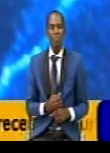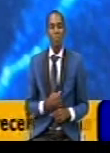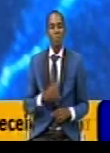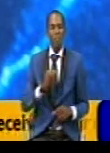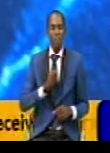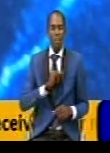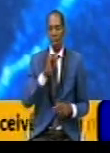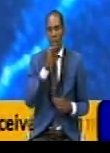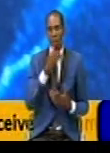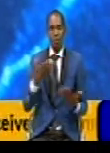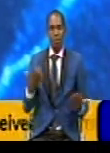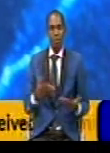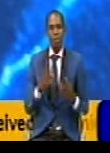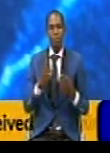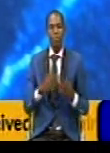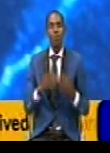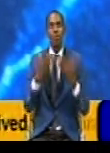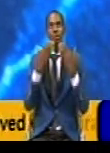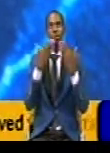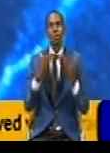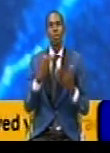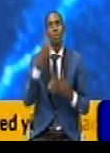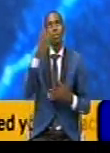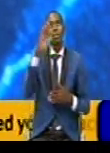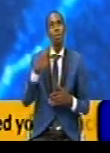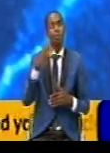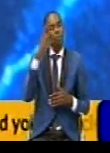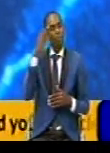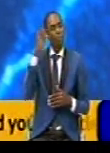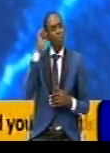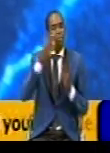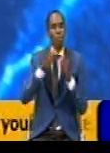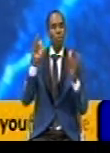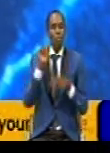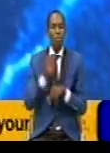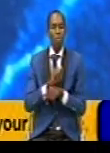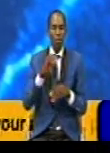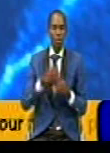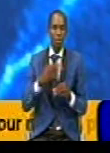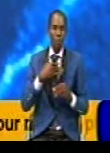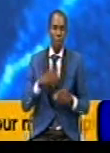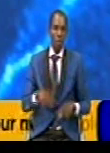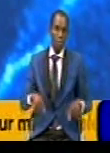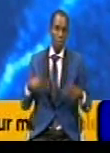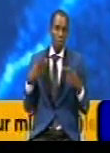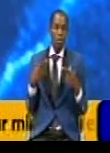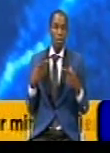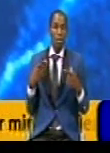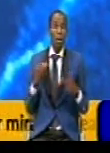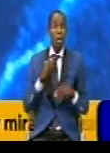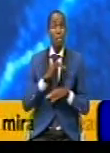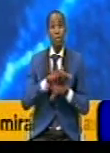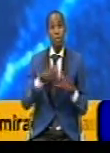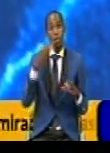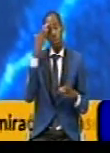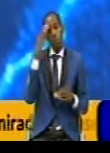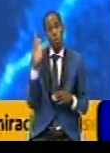from Rumeme Old Group. I'm here to testify of wondrous work of God in my life.